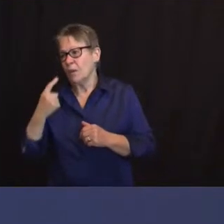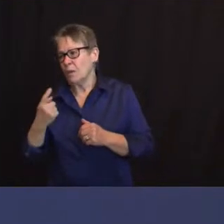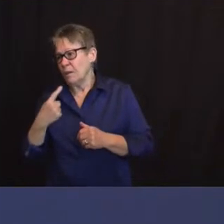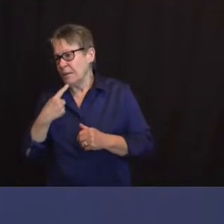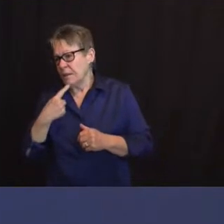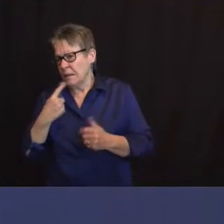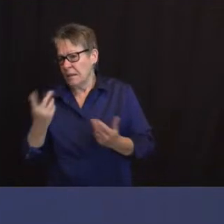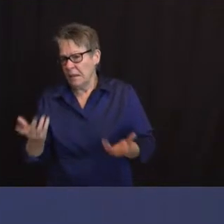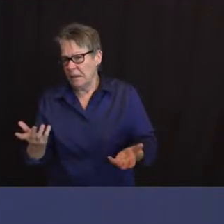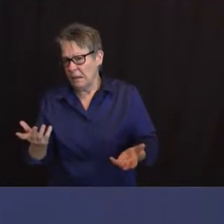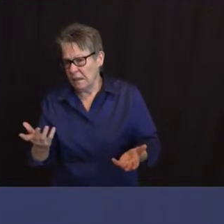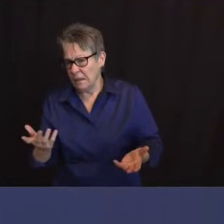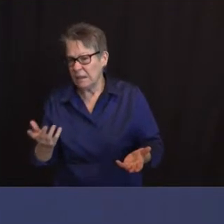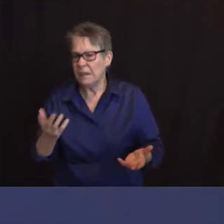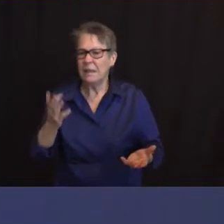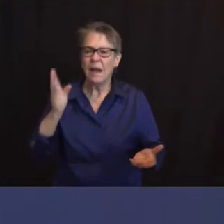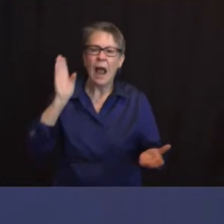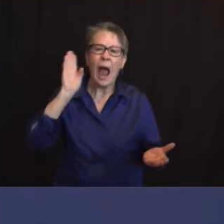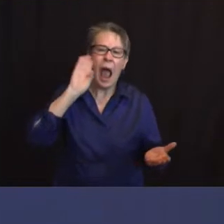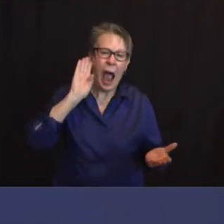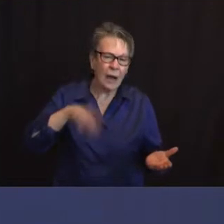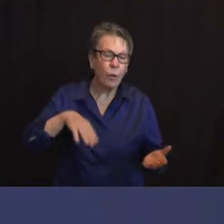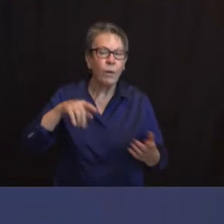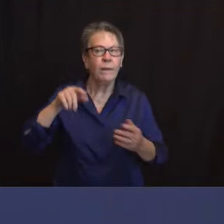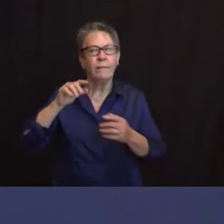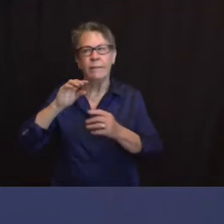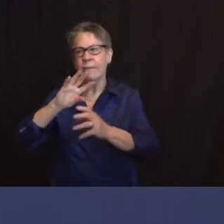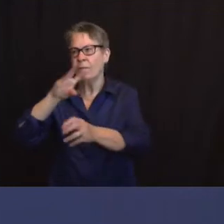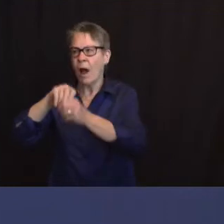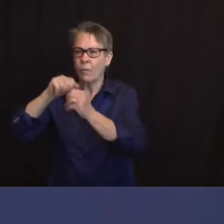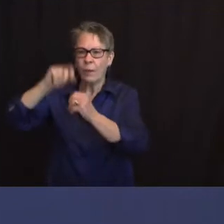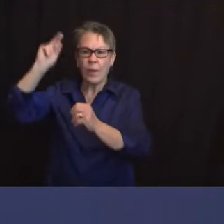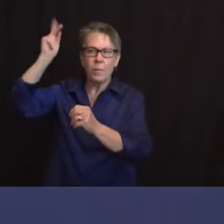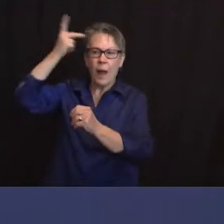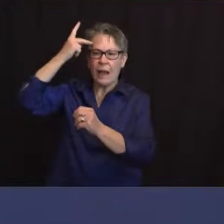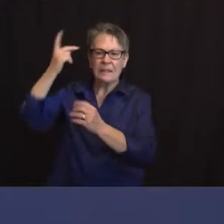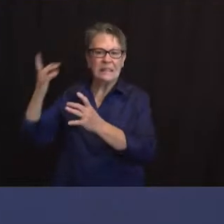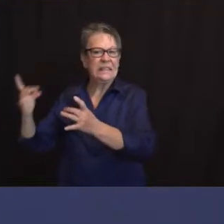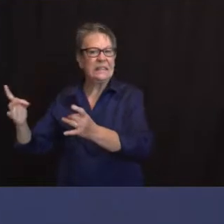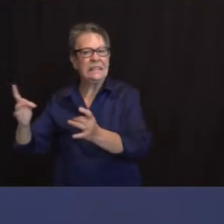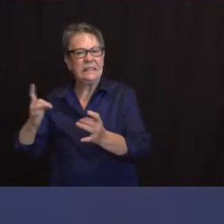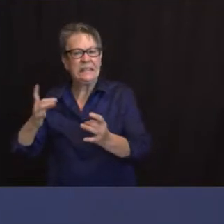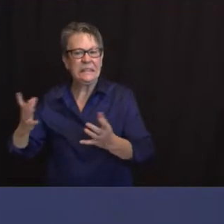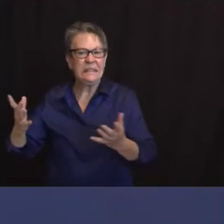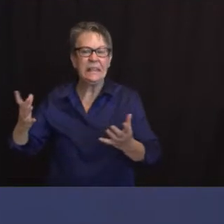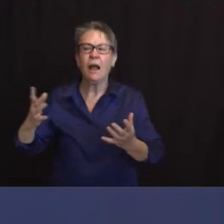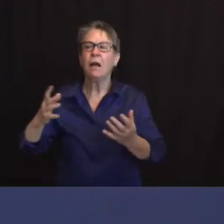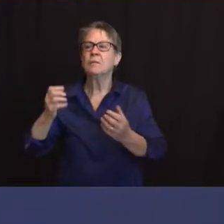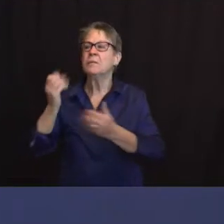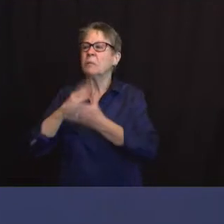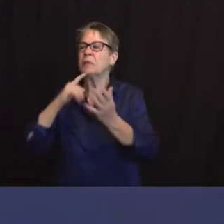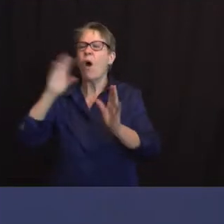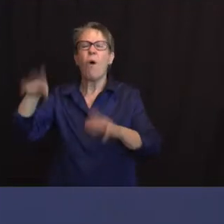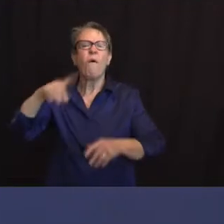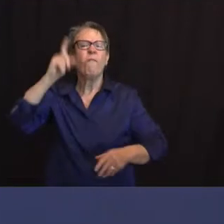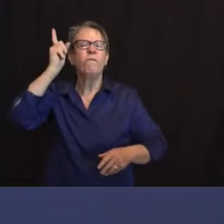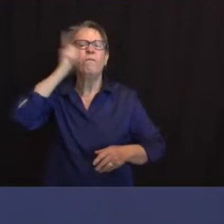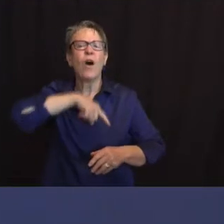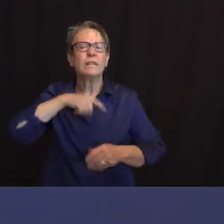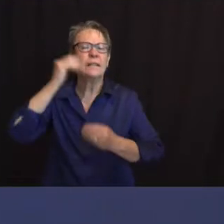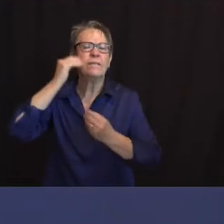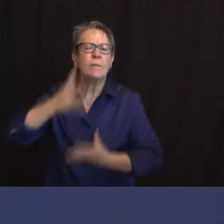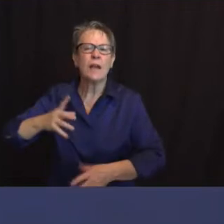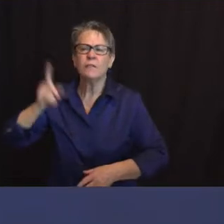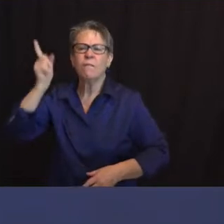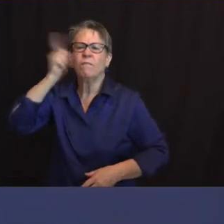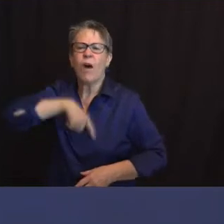it is without question political. It is a conspiracy theory, and you know this, which is claiming that for whatever